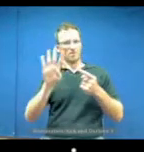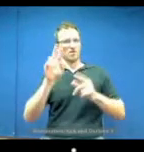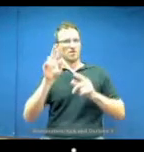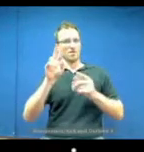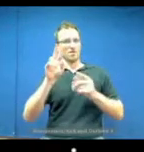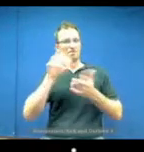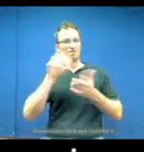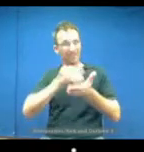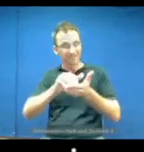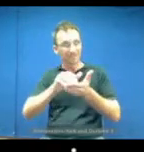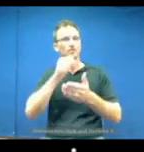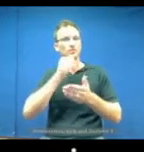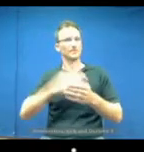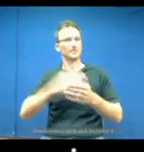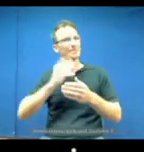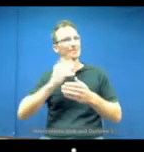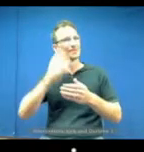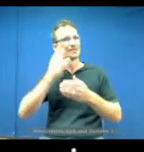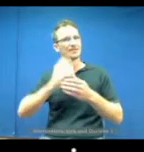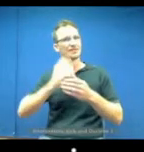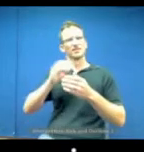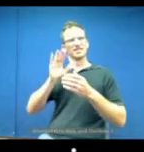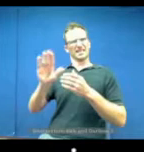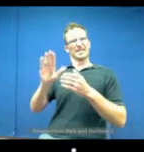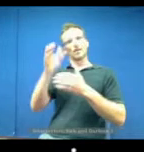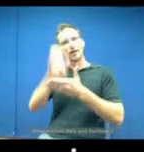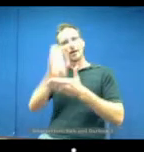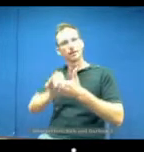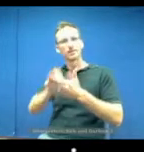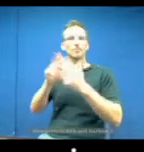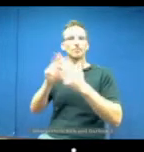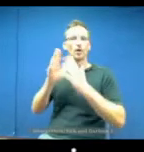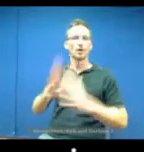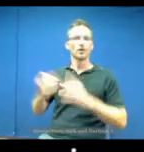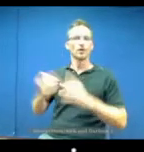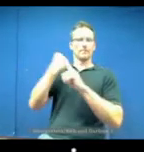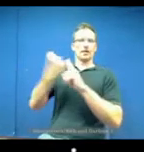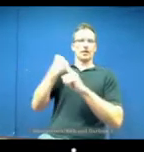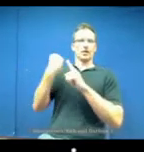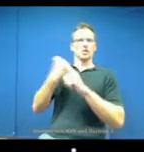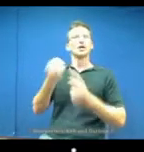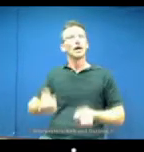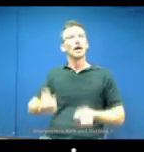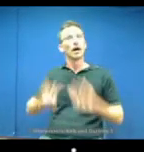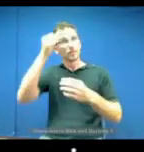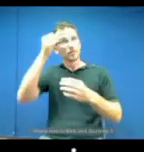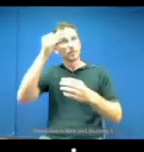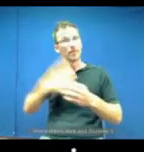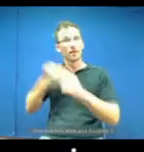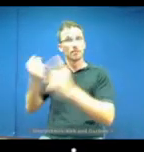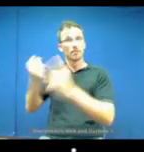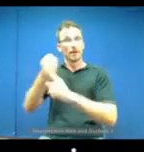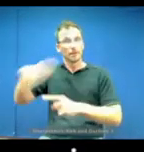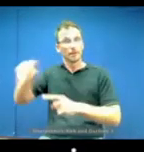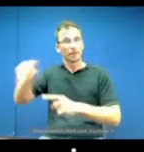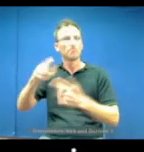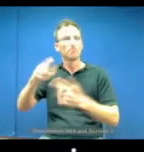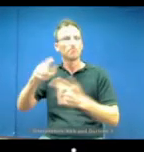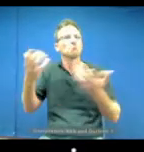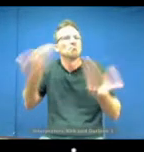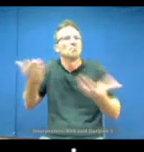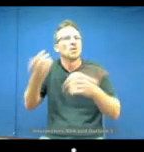It's hard to know how many men are battered, but we know they are. It's hard to estimate also the number of deaf people battered by intimate